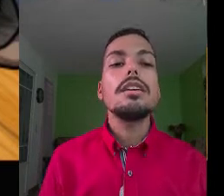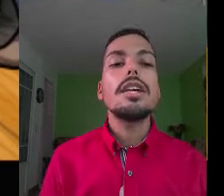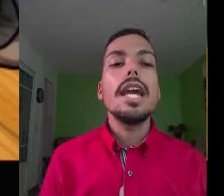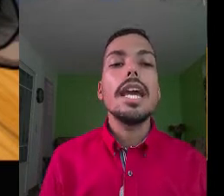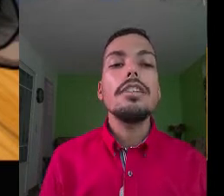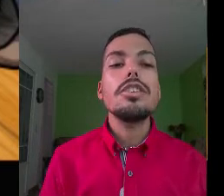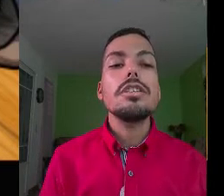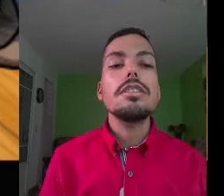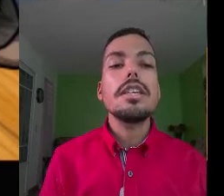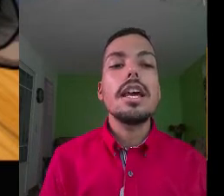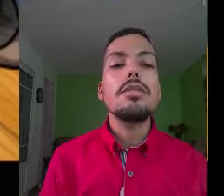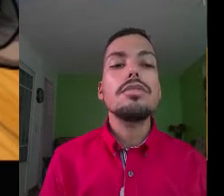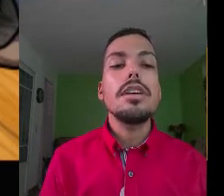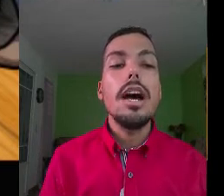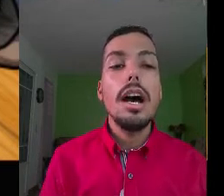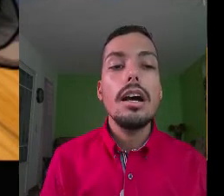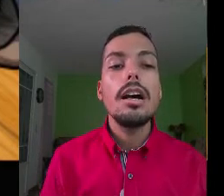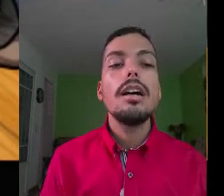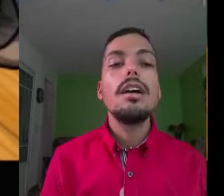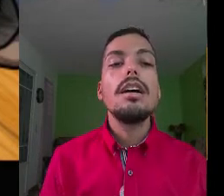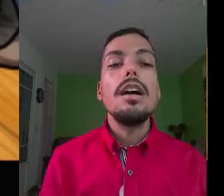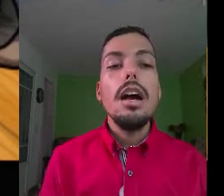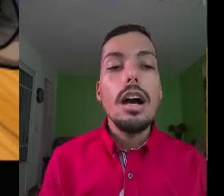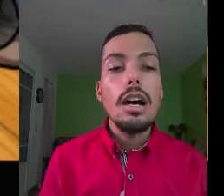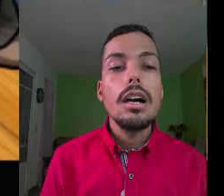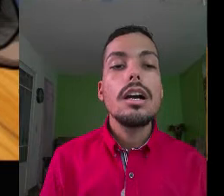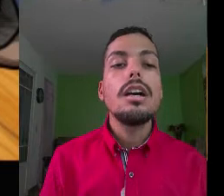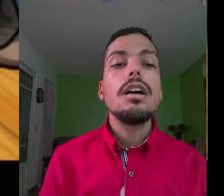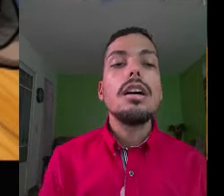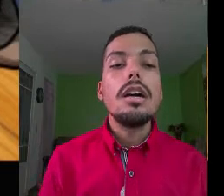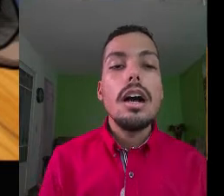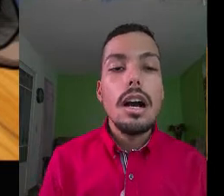The letter H sounds